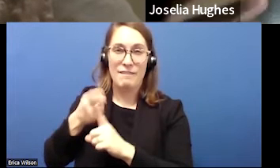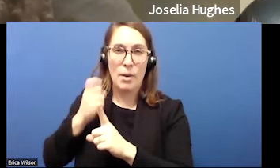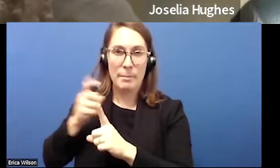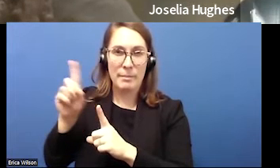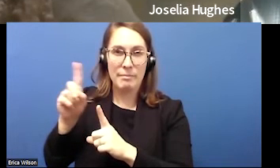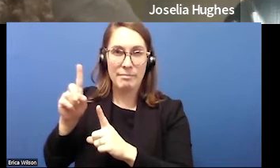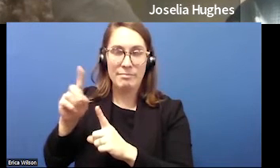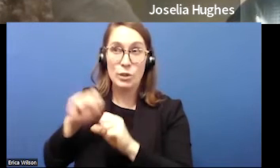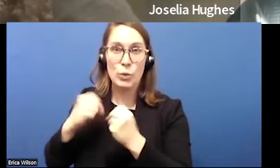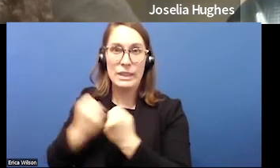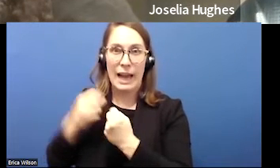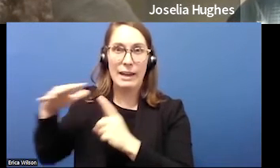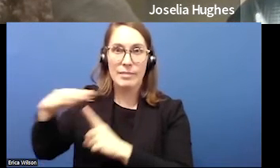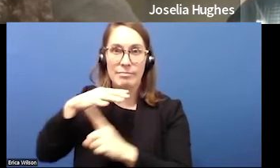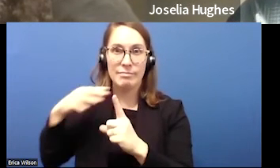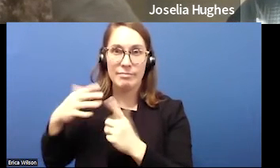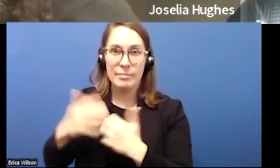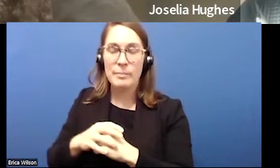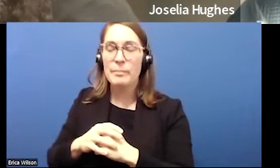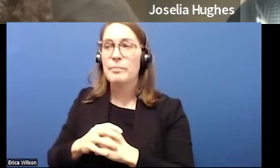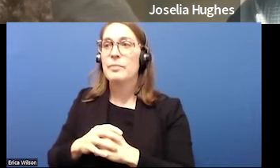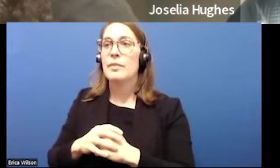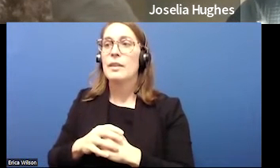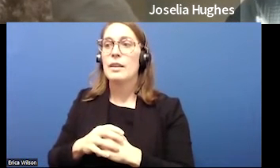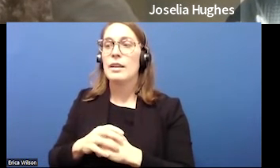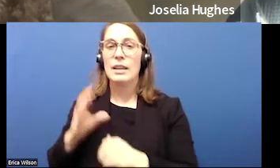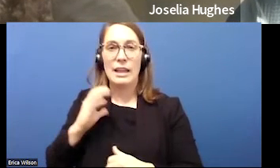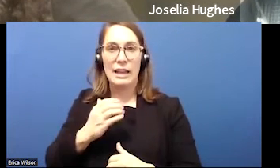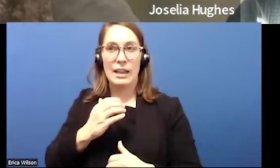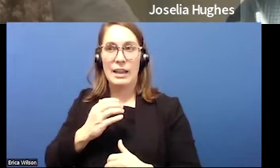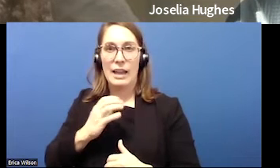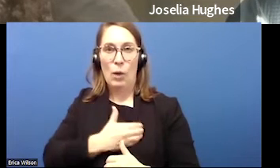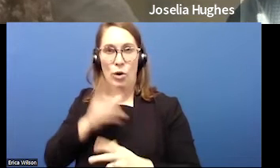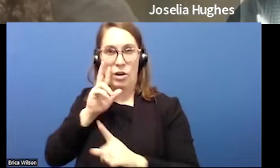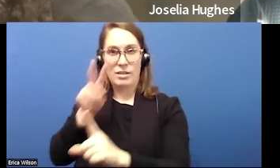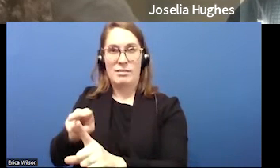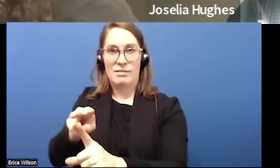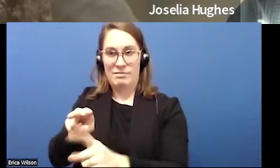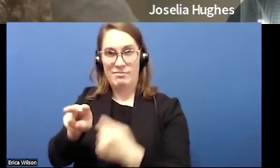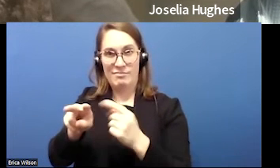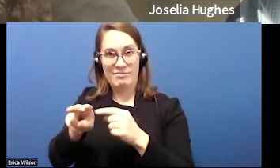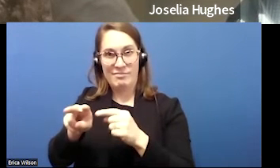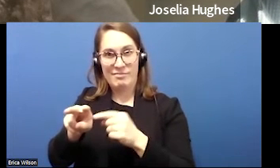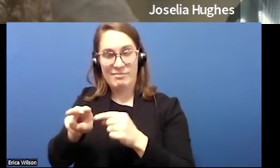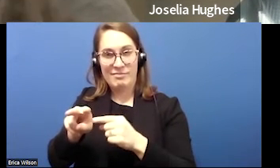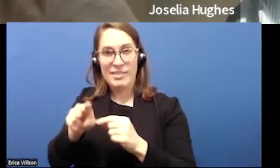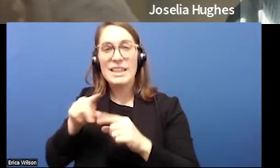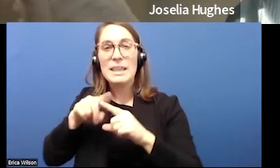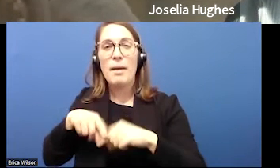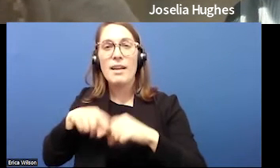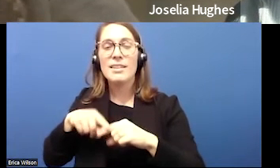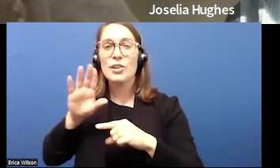in, and the many ways in which we can perceive an event due to the